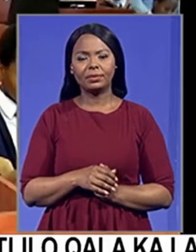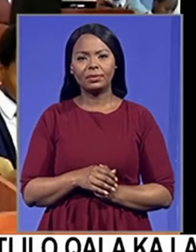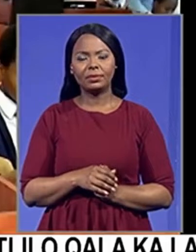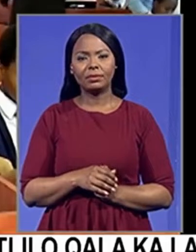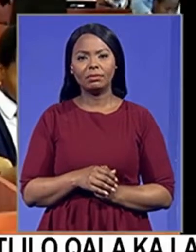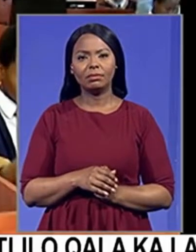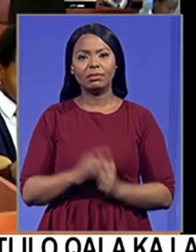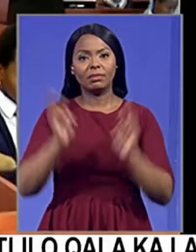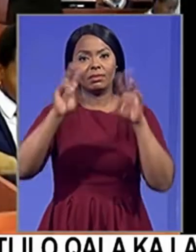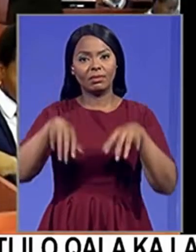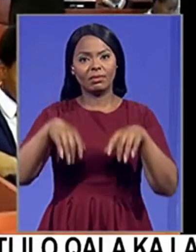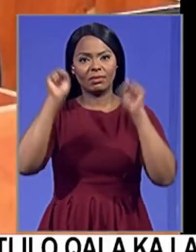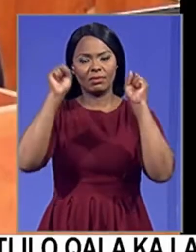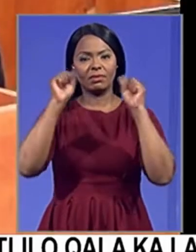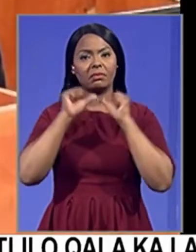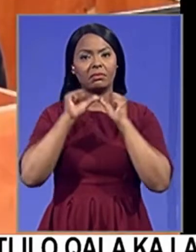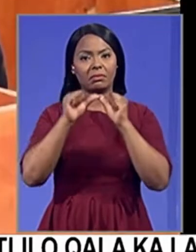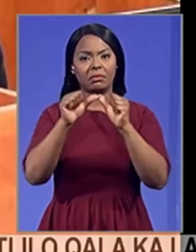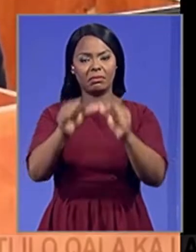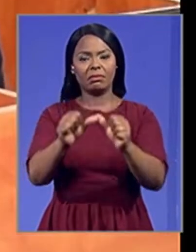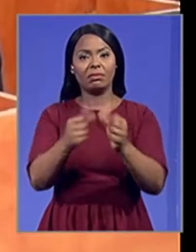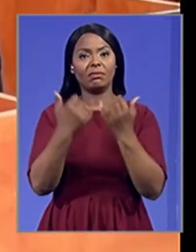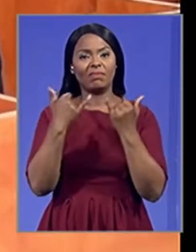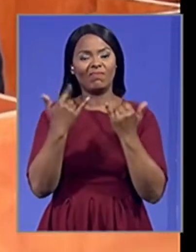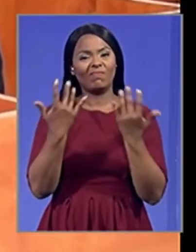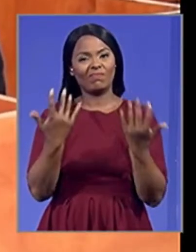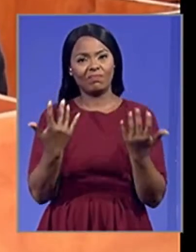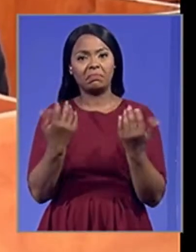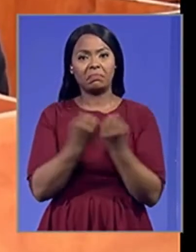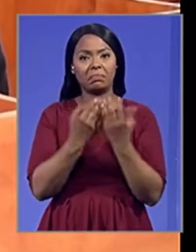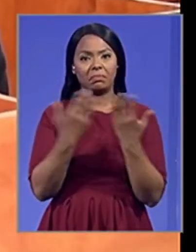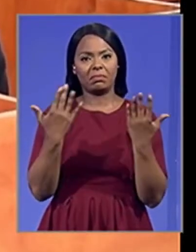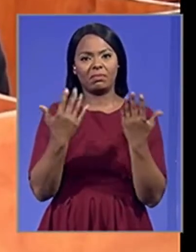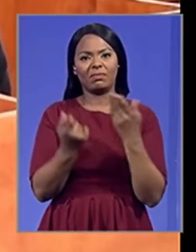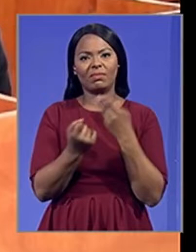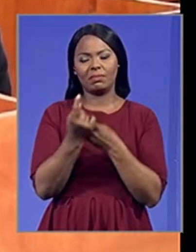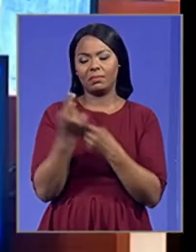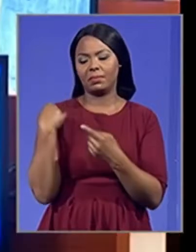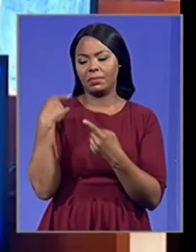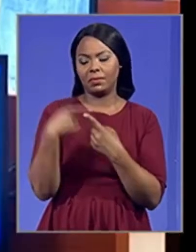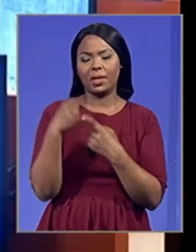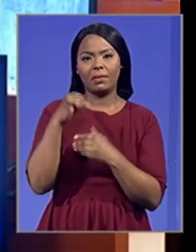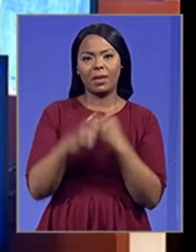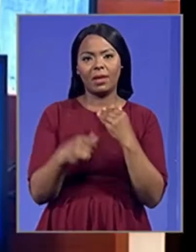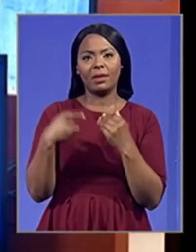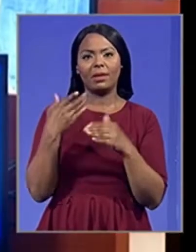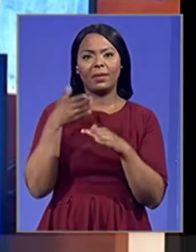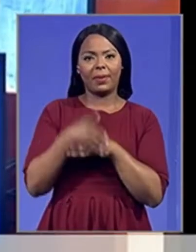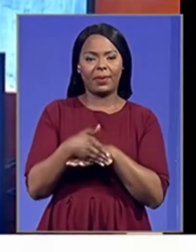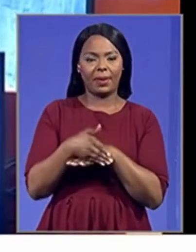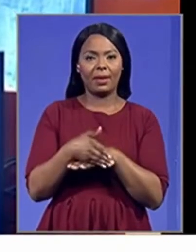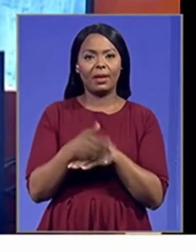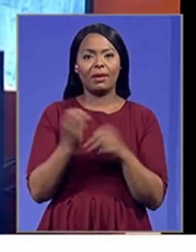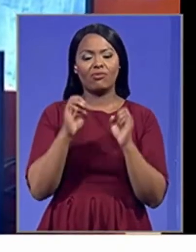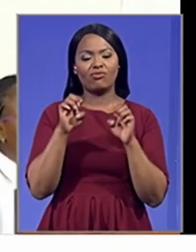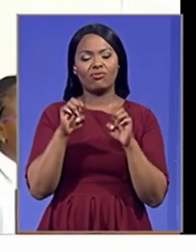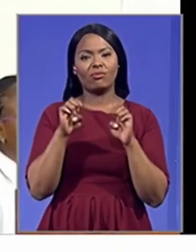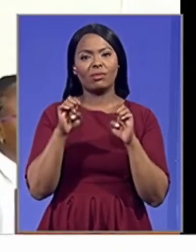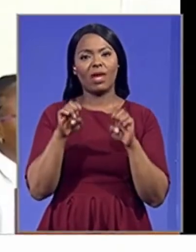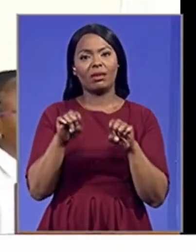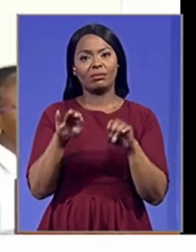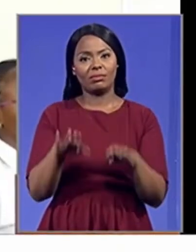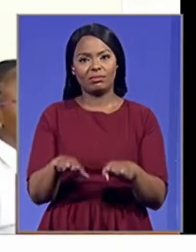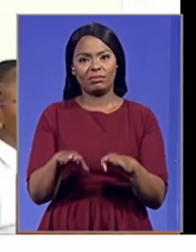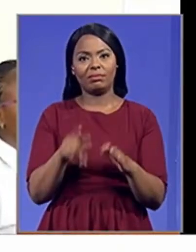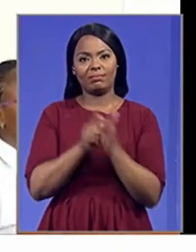Le ge go dimiwa ga motlakase kgafetša go bile gona sebaka sa dikgwedi, baithuti ba mphato wa marematlou ba lenyaga ba tlalošitšege ba